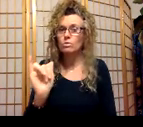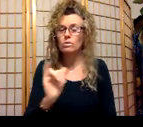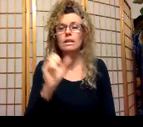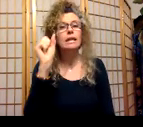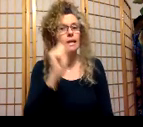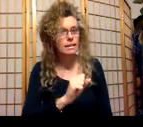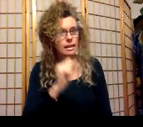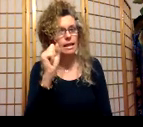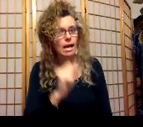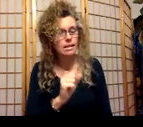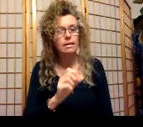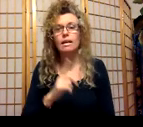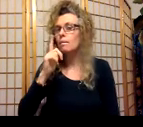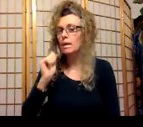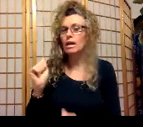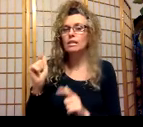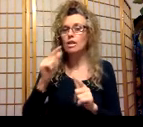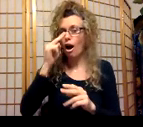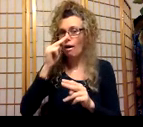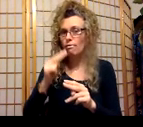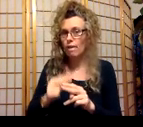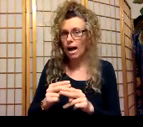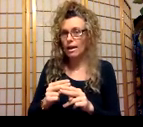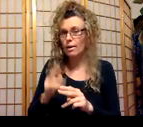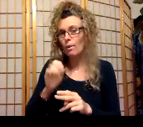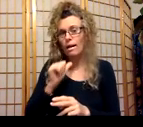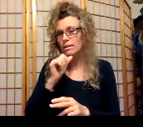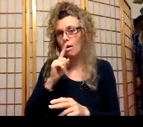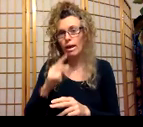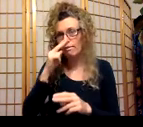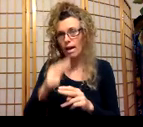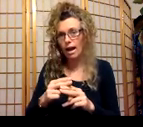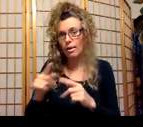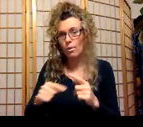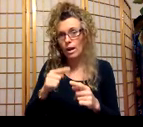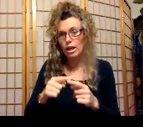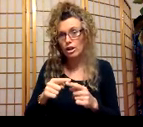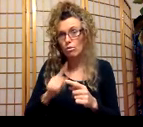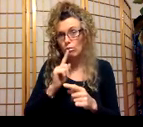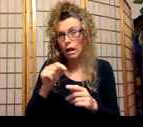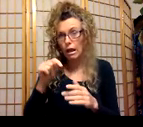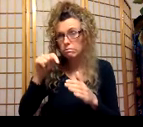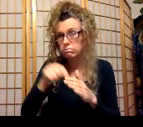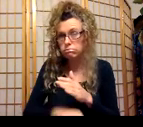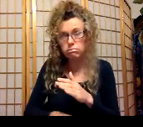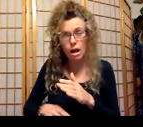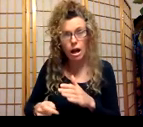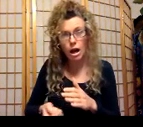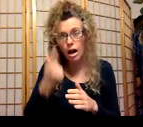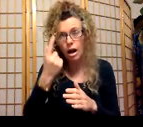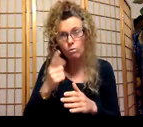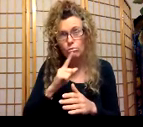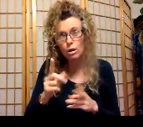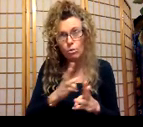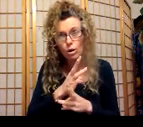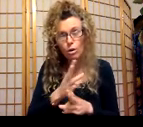Indeed, yes. Because it is all fun. Well, it isn't really fun, but when you get to the bottom of how this world functions, the world I